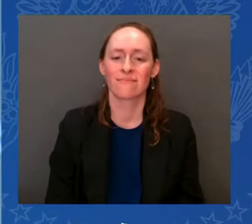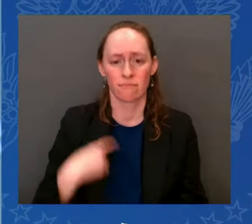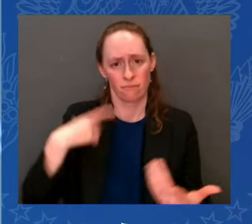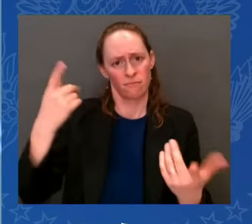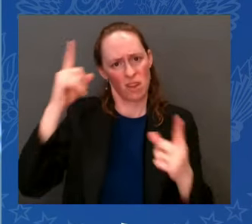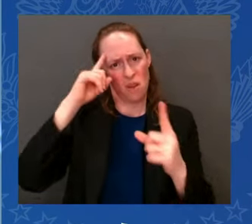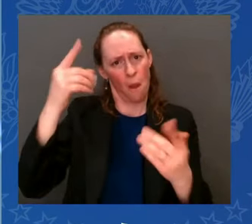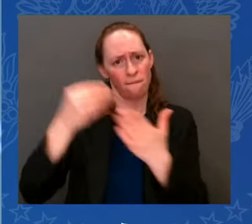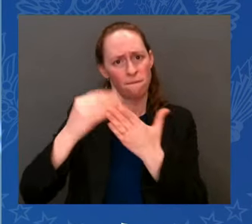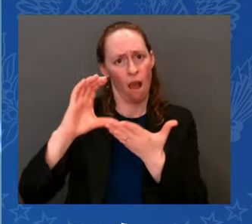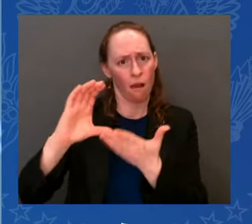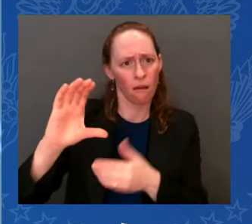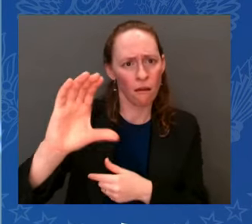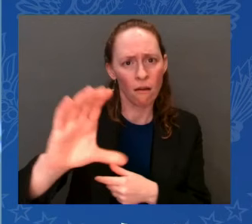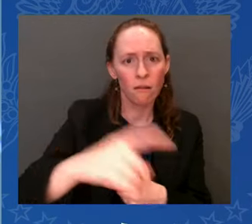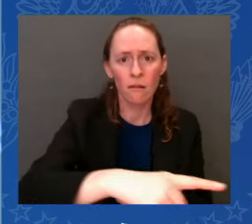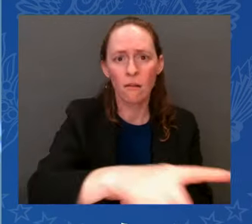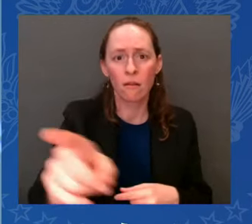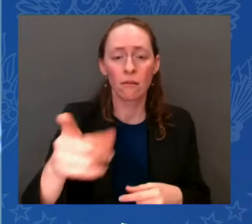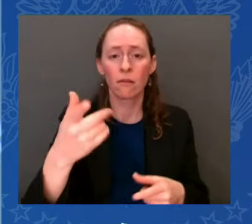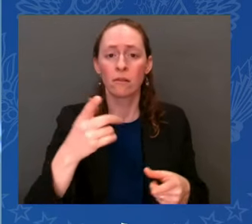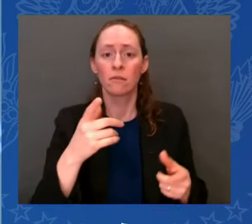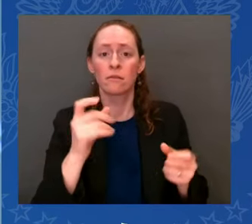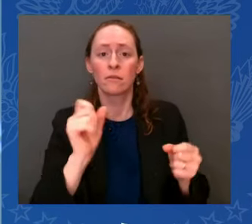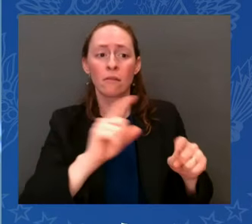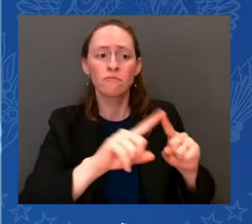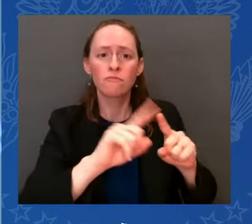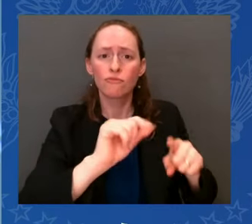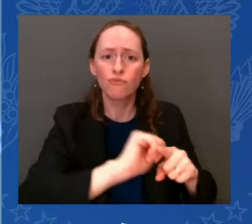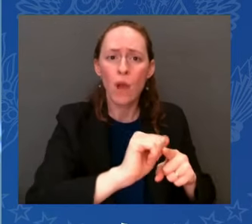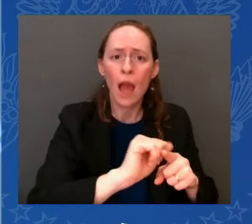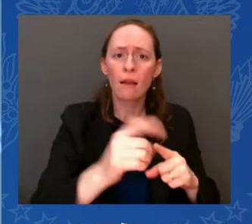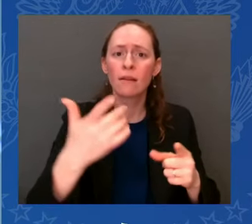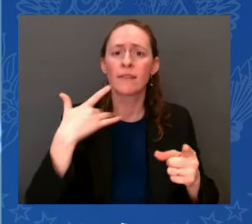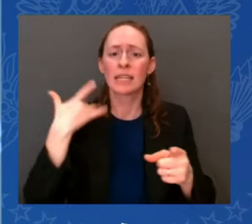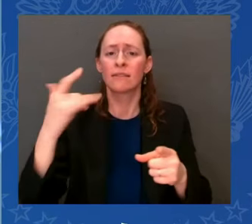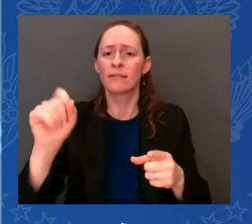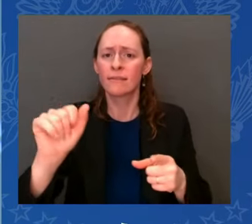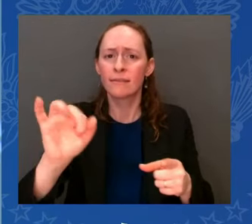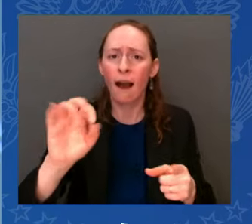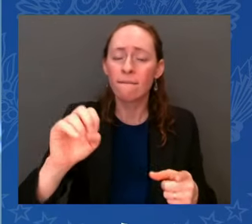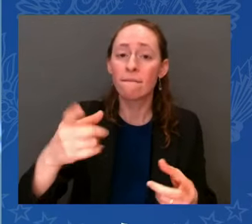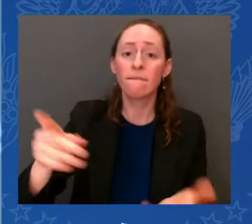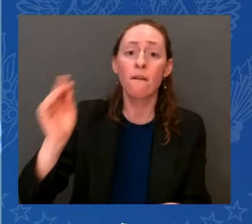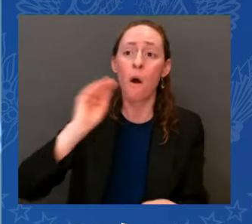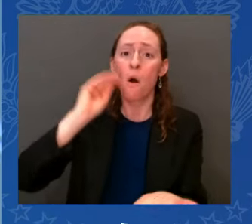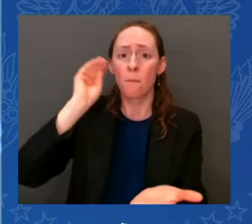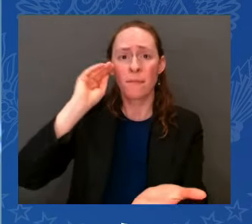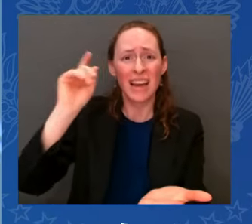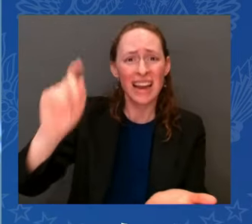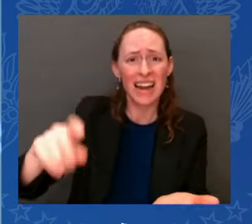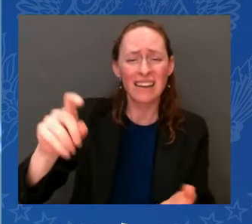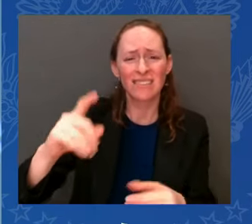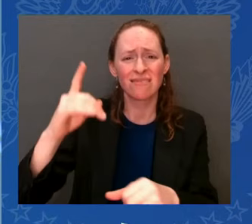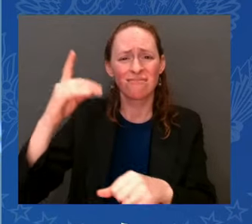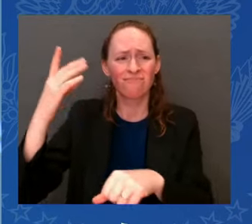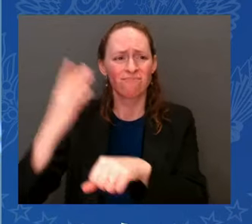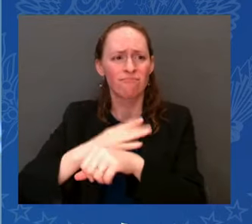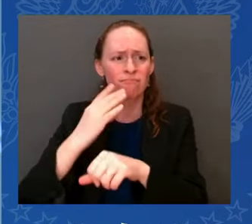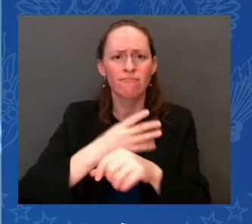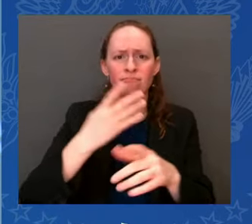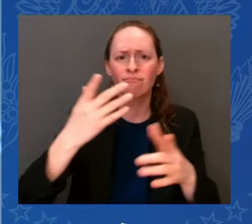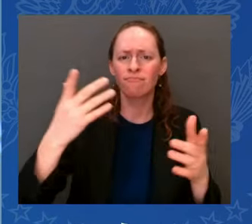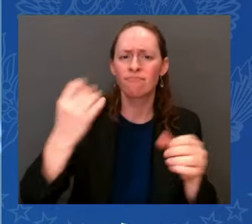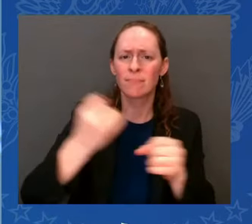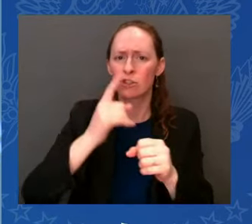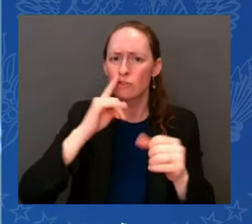your workforce, and you did. In Travis County, Texas, in Pierce County, State of Washington, you're addressing homelessness by increasing affordable